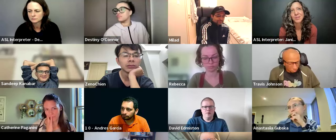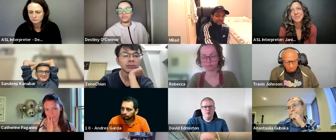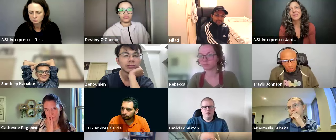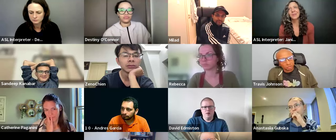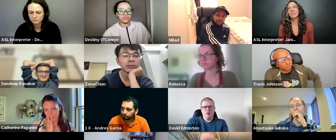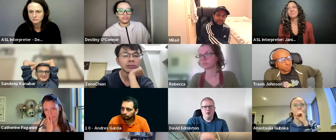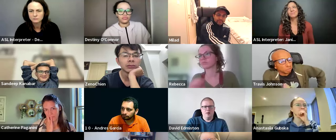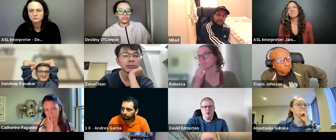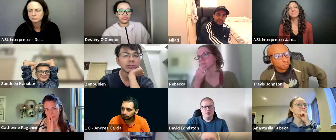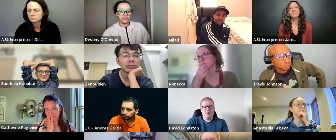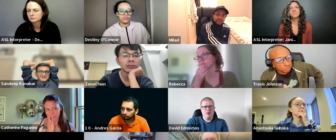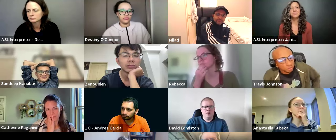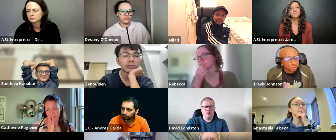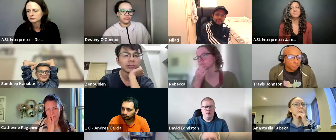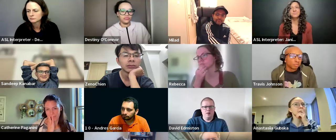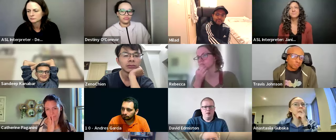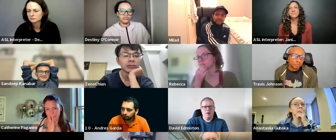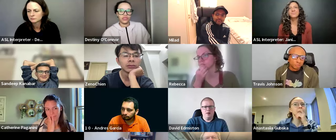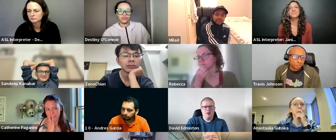my concerns. So thank you.